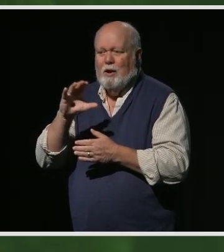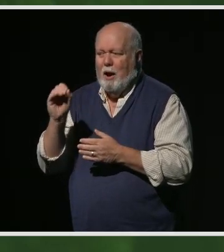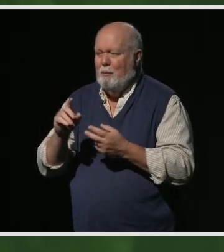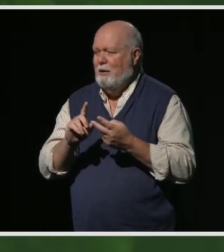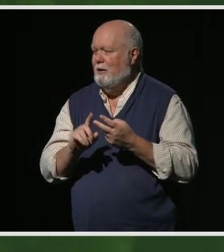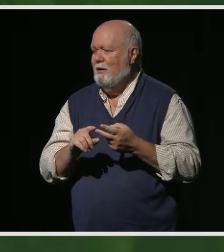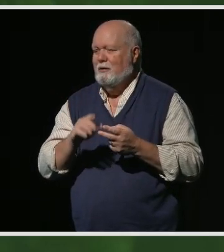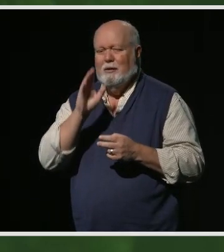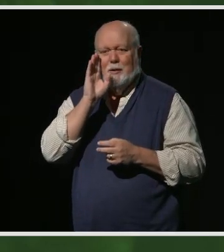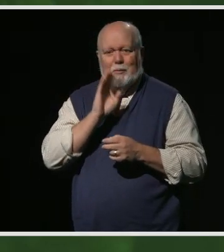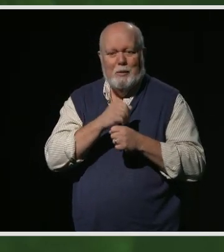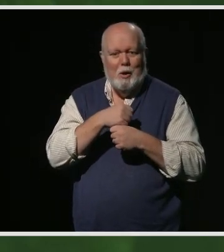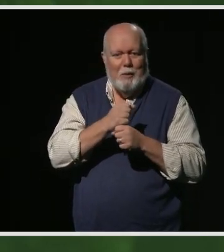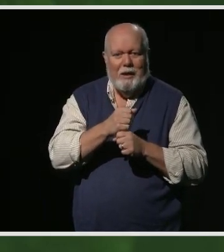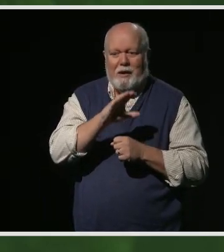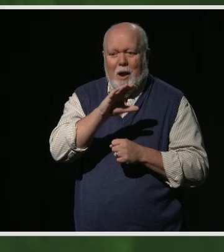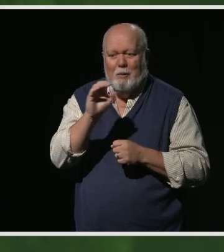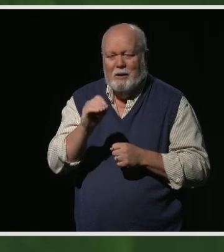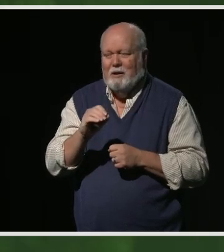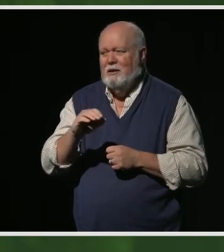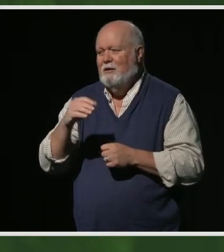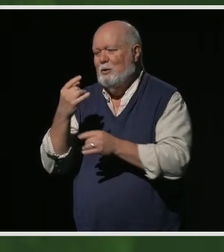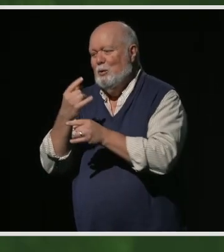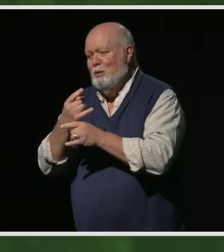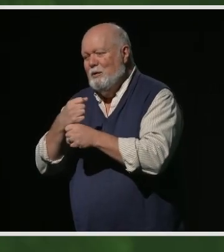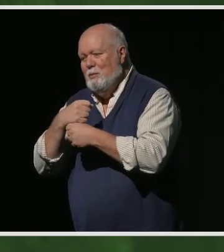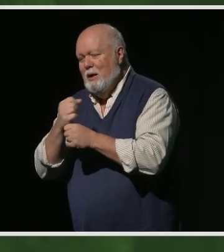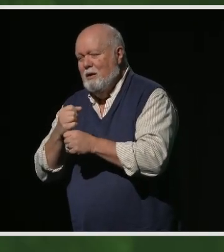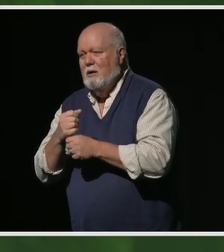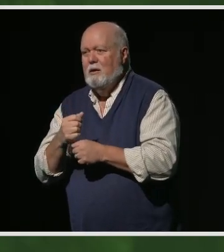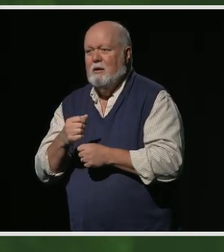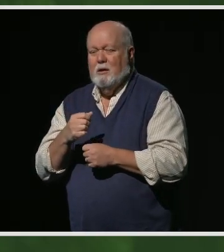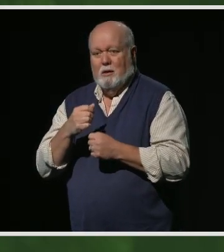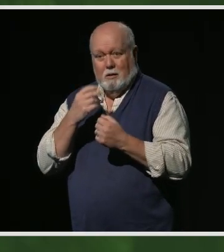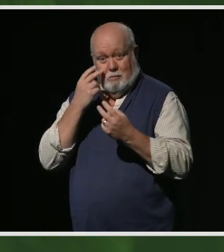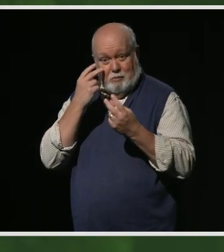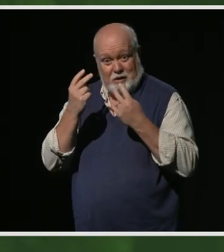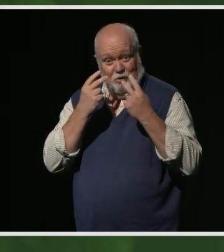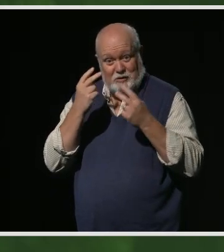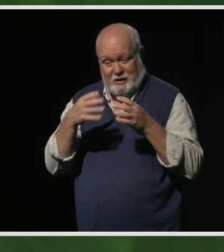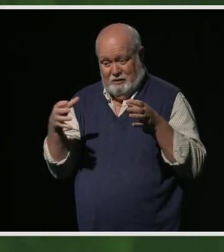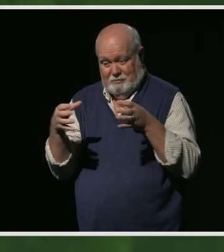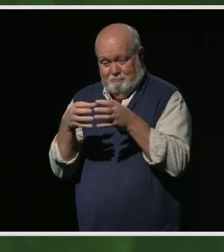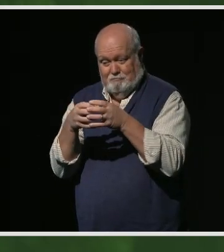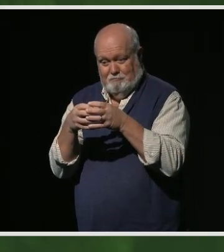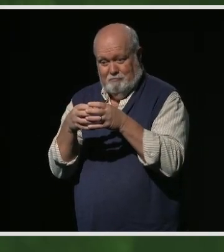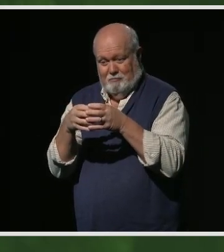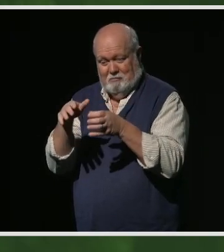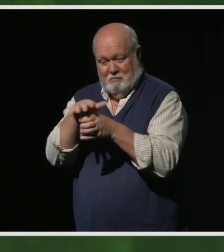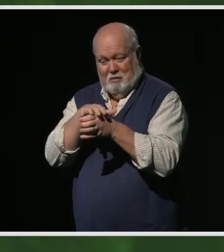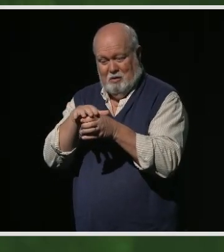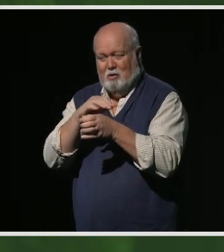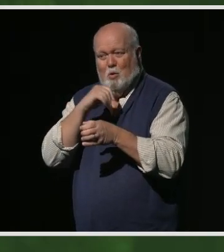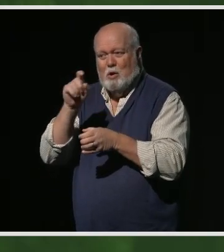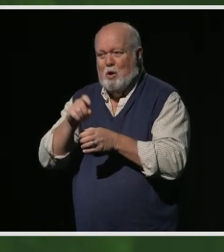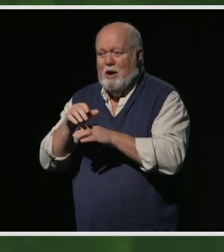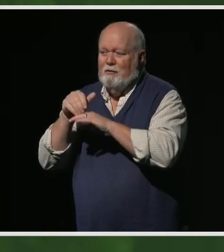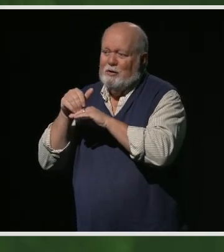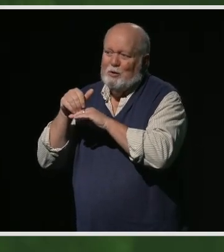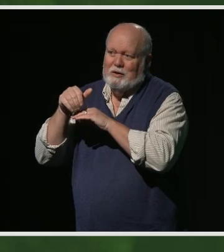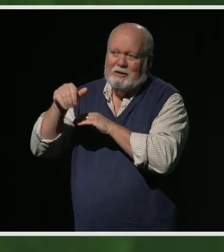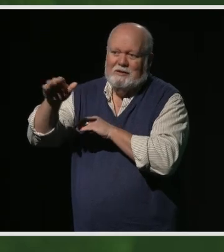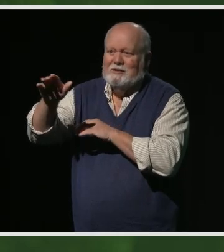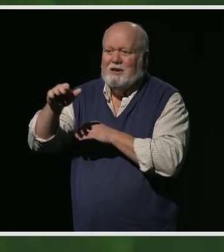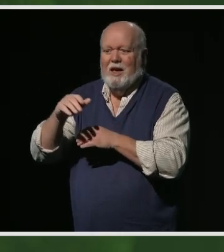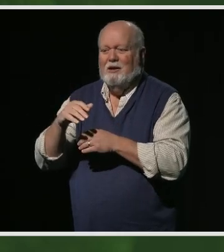distilleries. And so not only is there a lot of biomass, but you can see it's in a consolidated region. So we don't have to ship biomass across the country